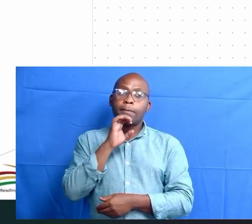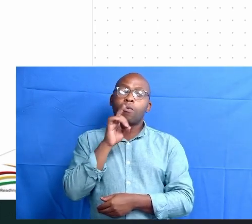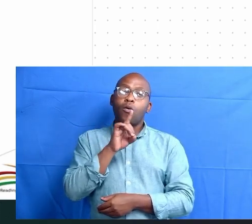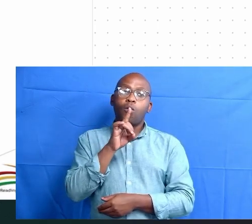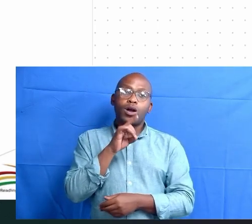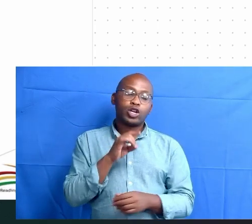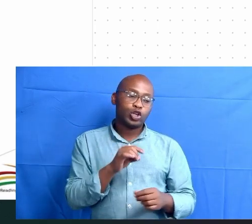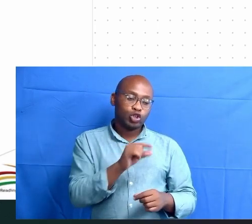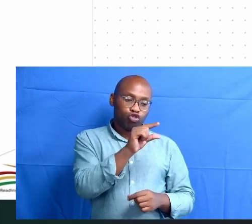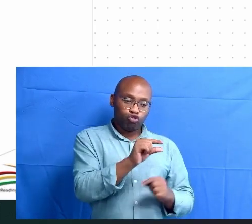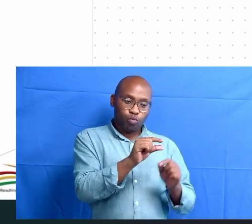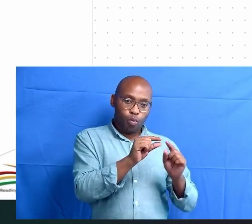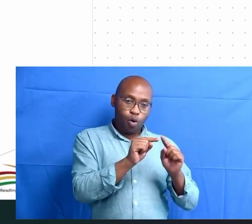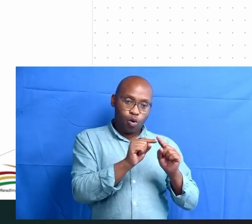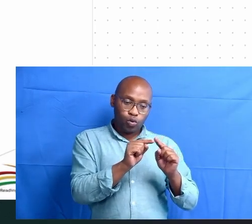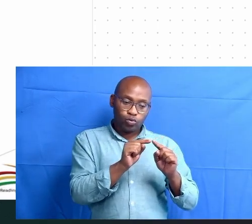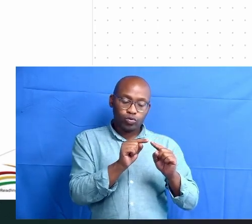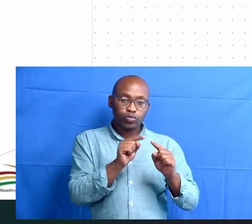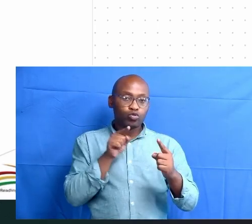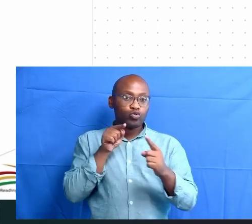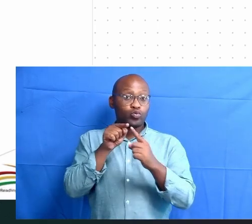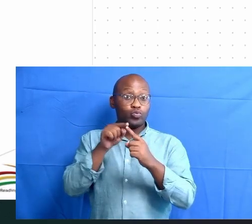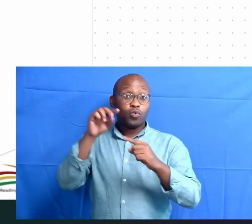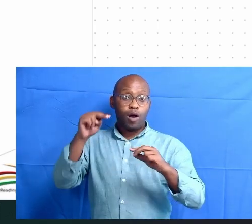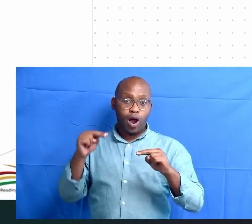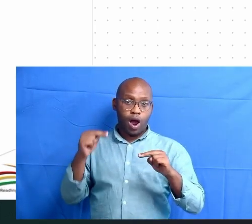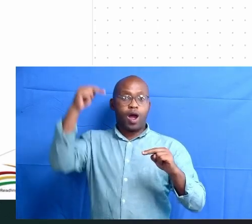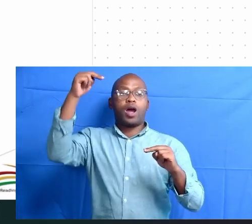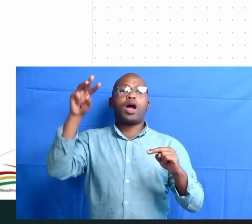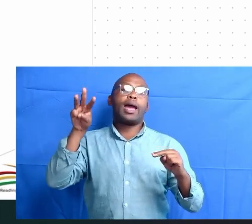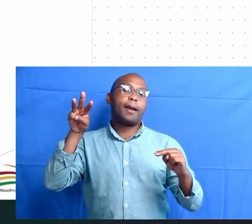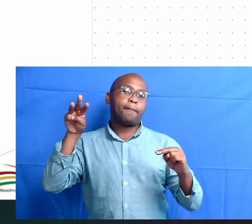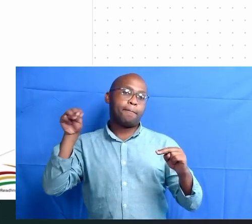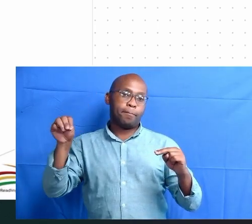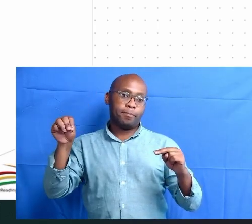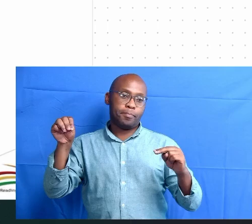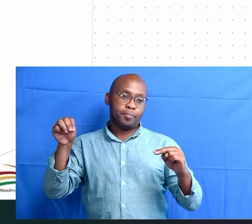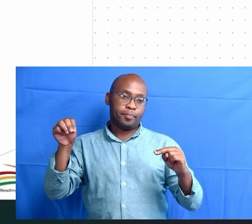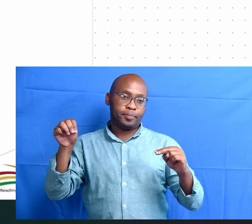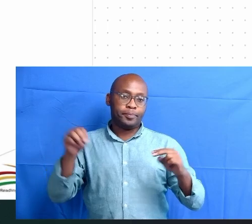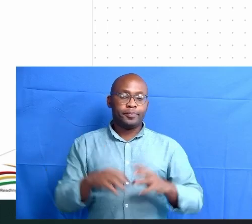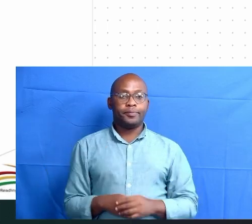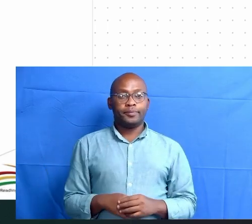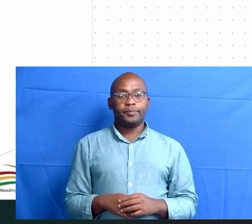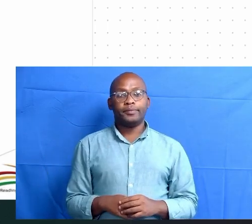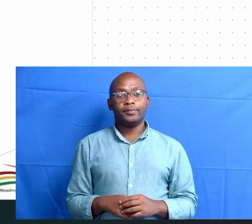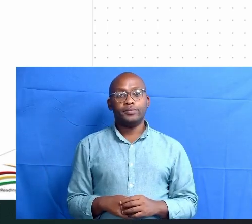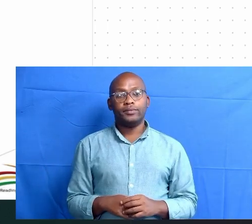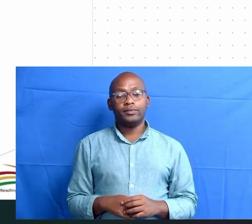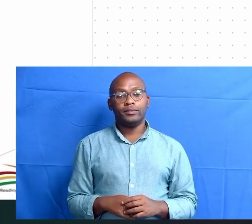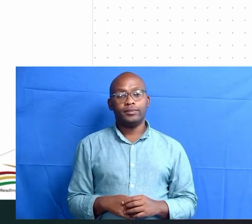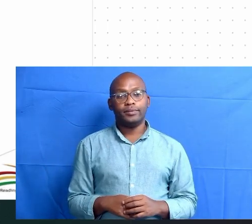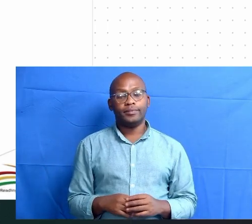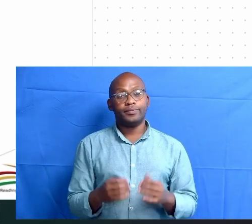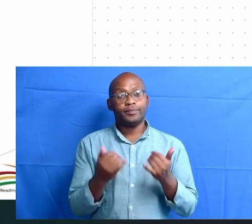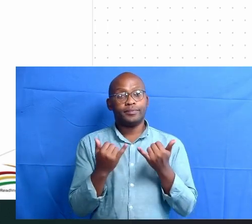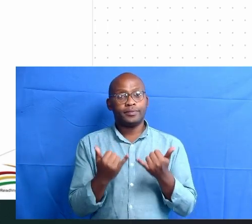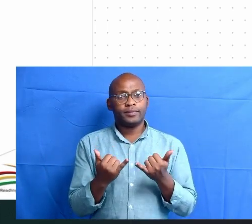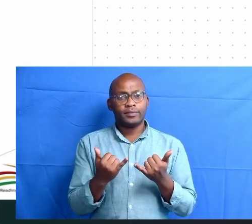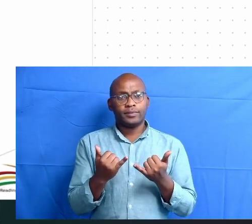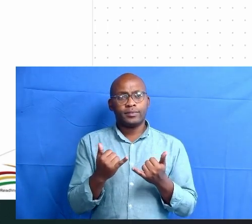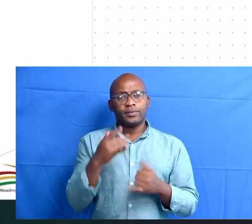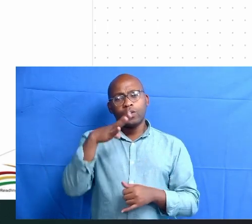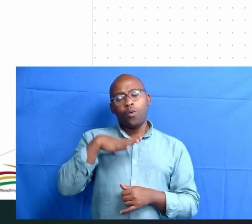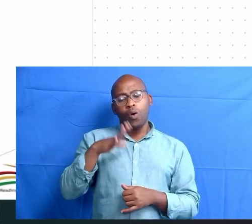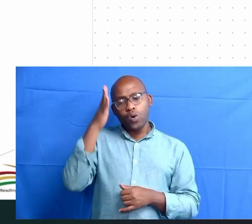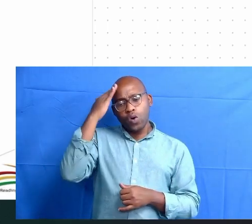meter, which is high, the distance in between is 100. Then I will divide by 100 as I ask. Now, if you want to determine